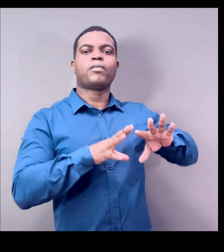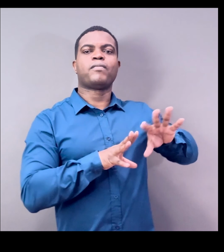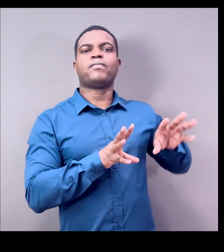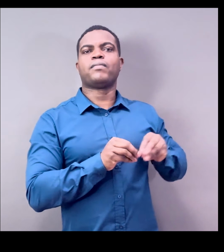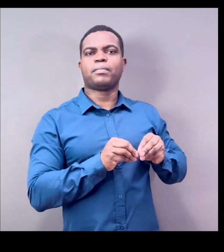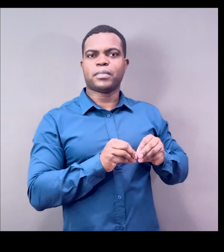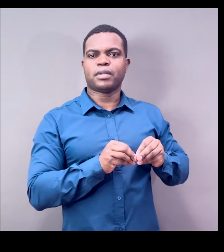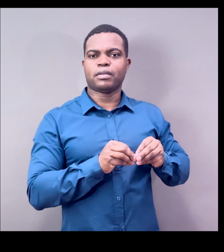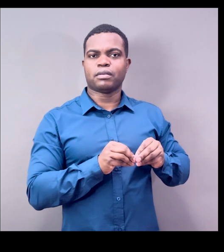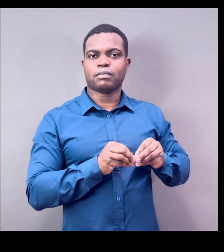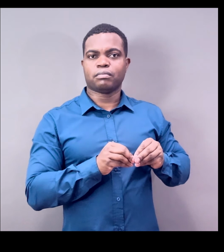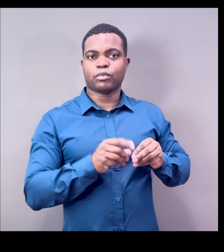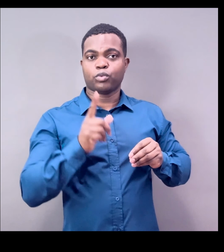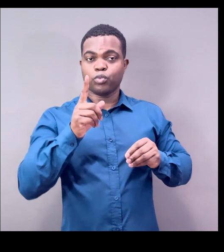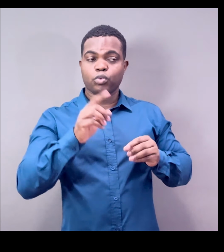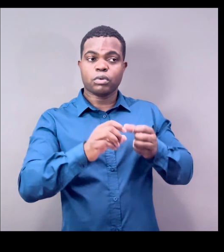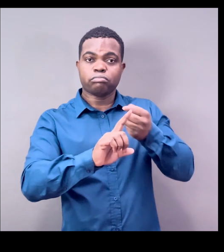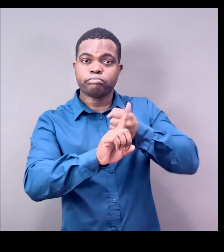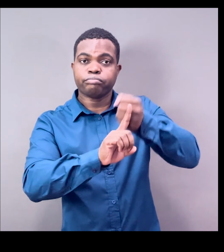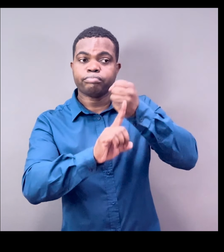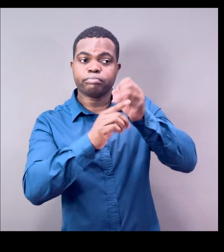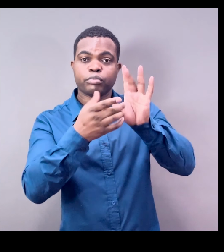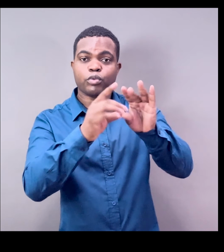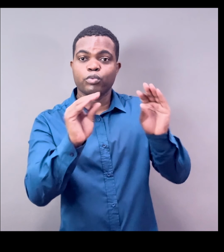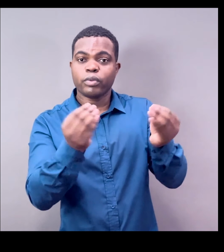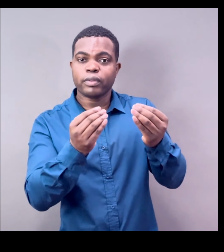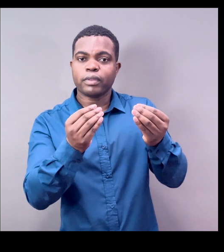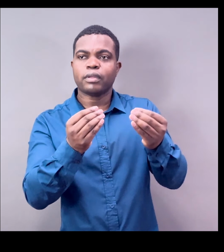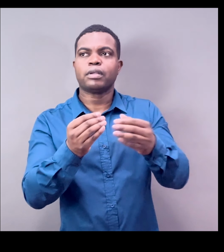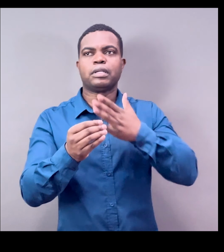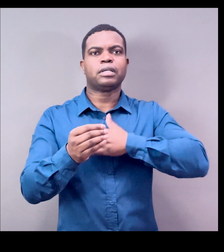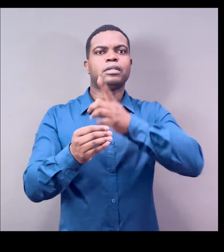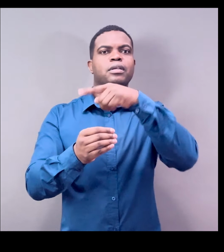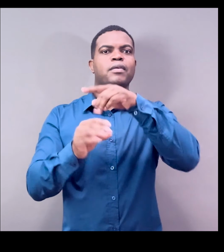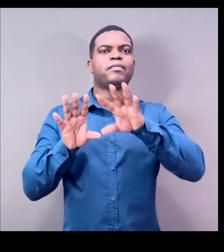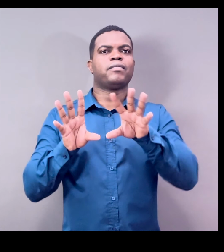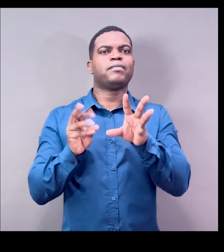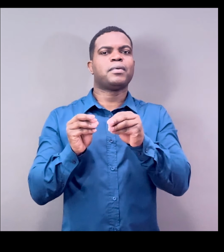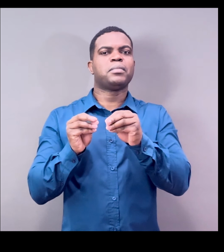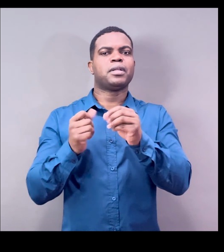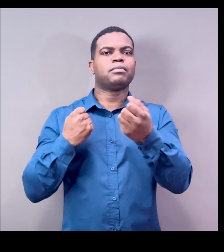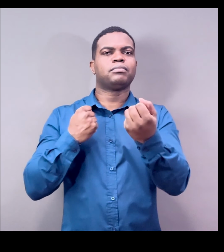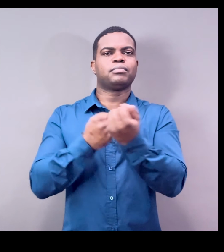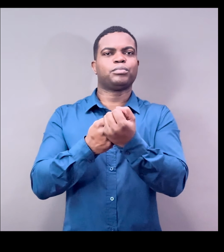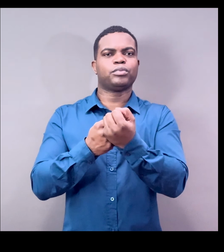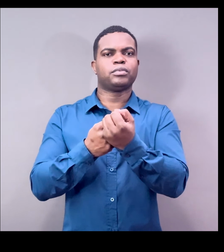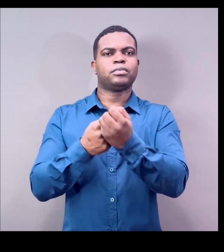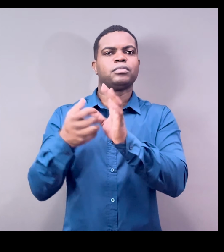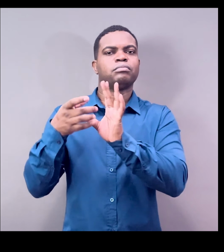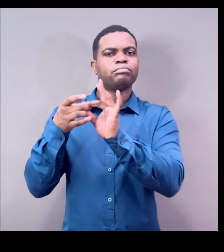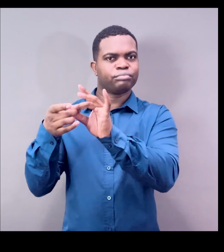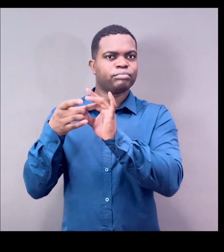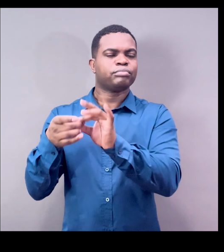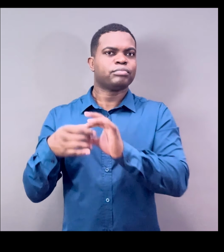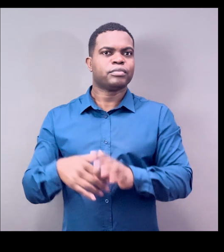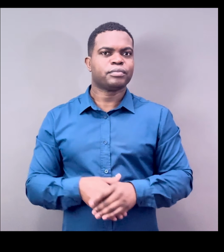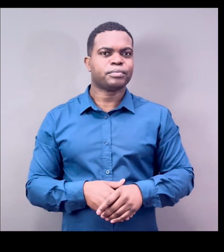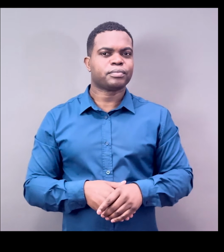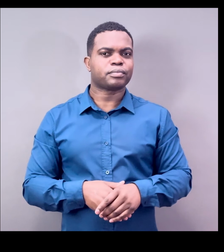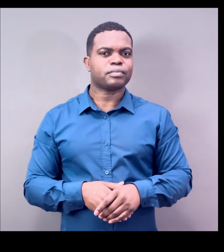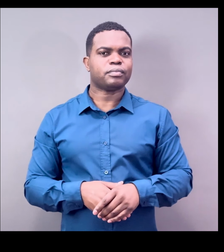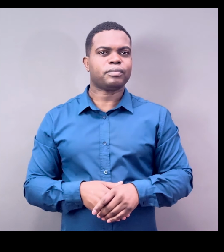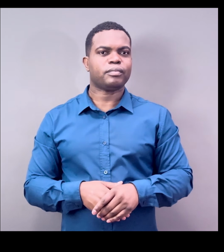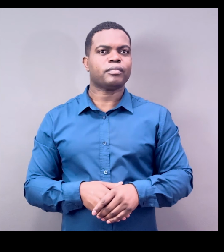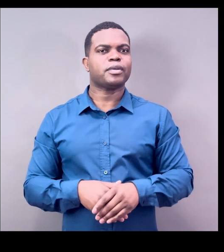campaign, the election campaign program. These family members, you need to also keep them